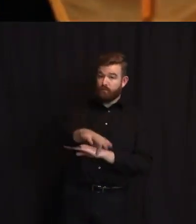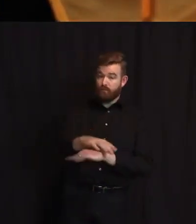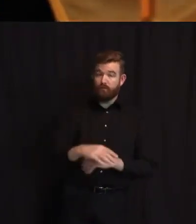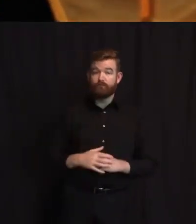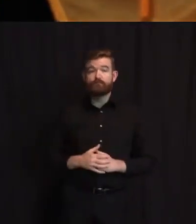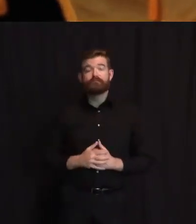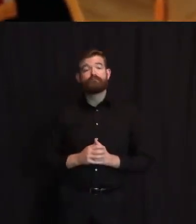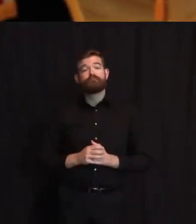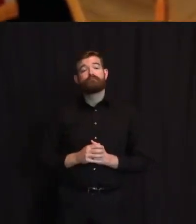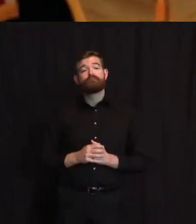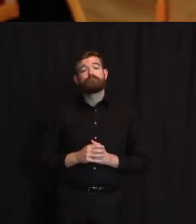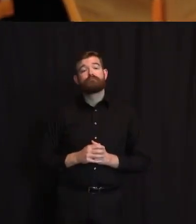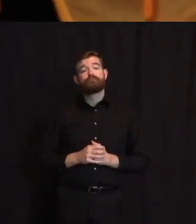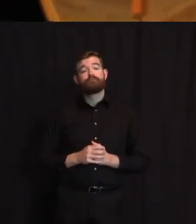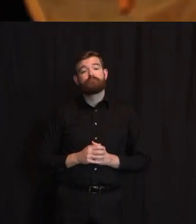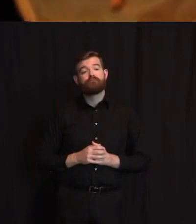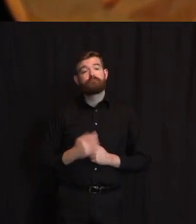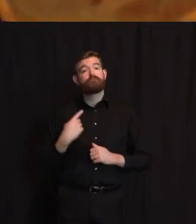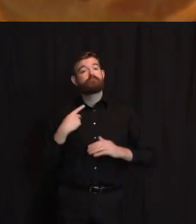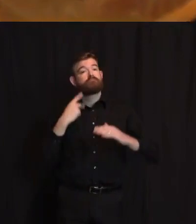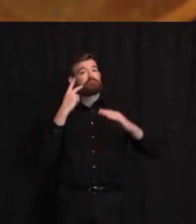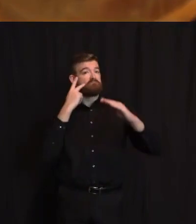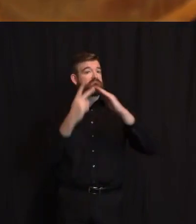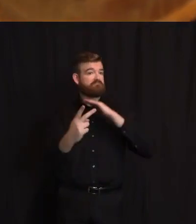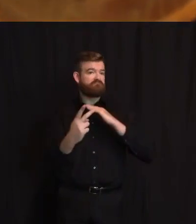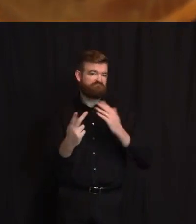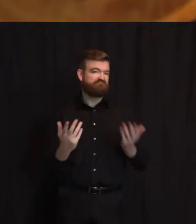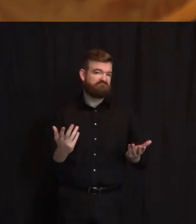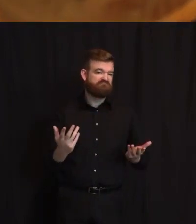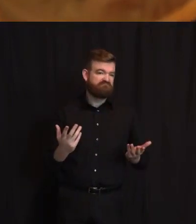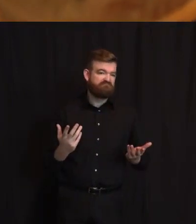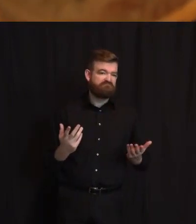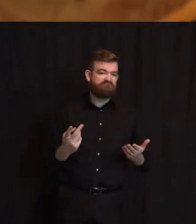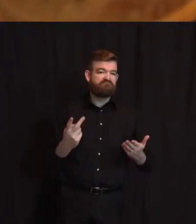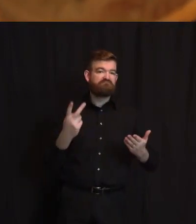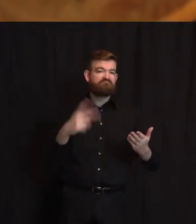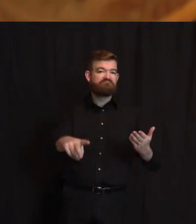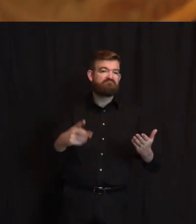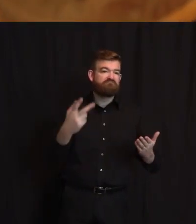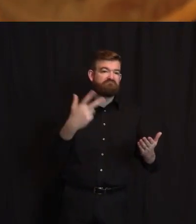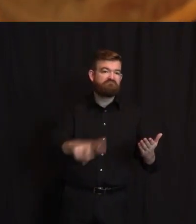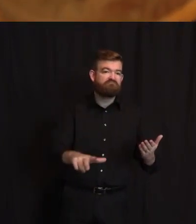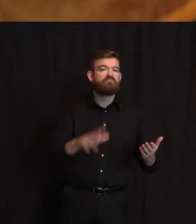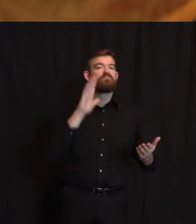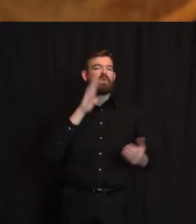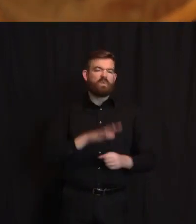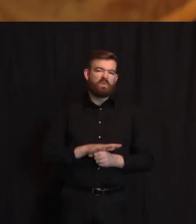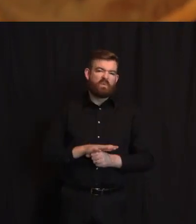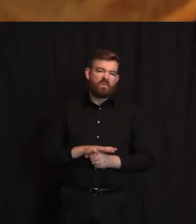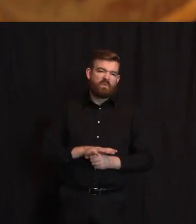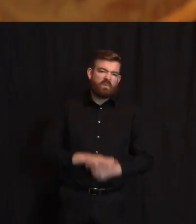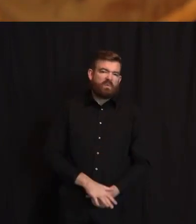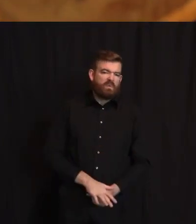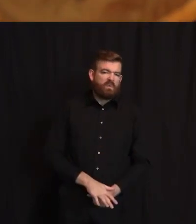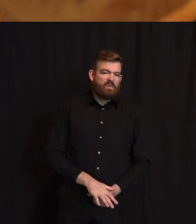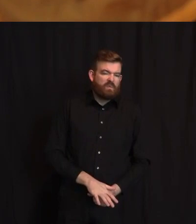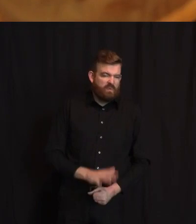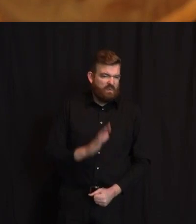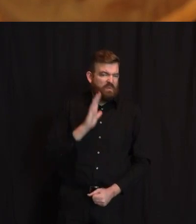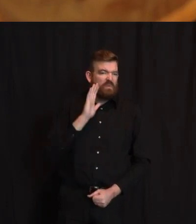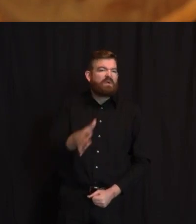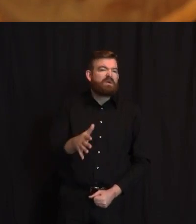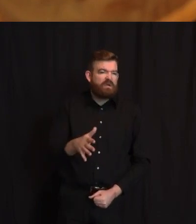As predicted, we expect the next 2 to 3 weeks to be especially stressful and difficult for